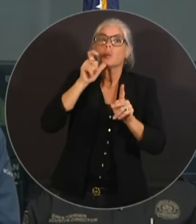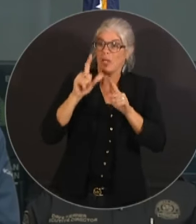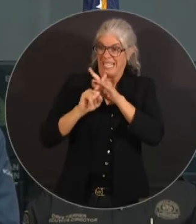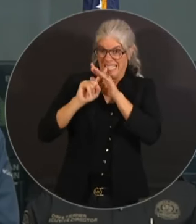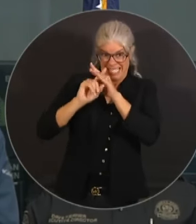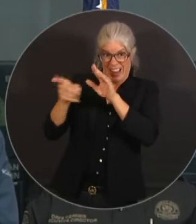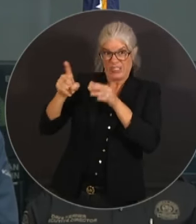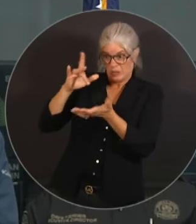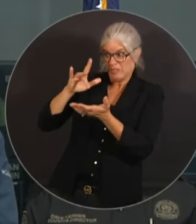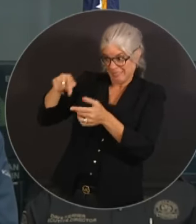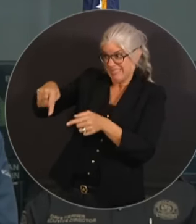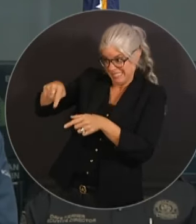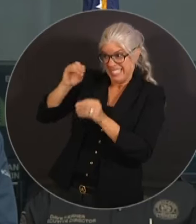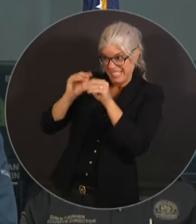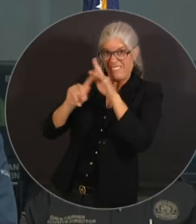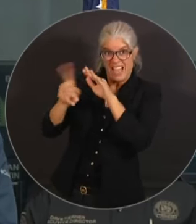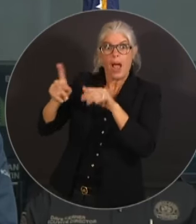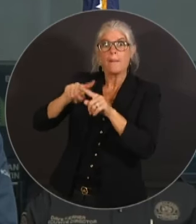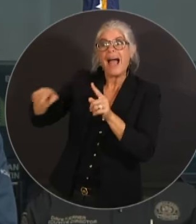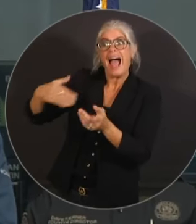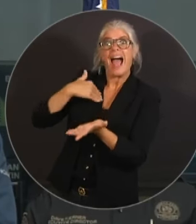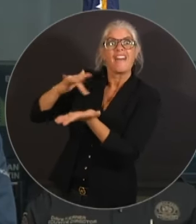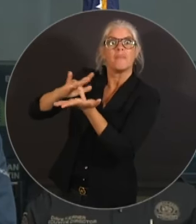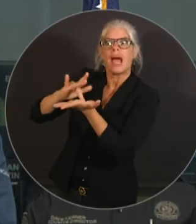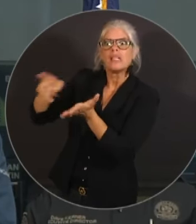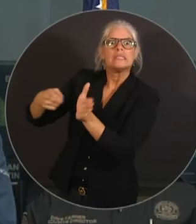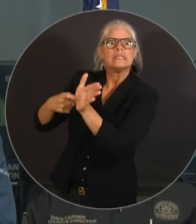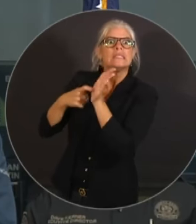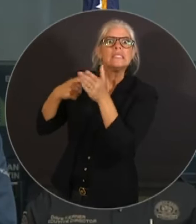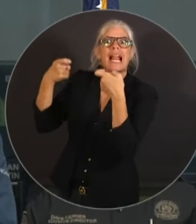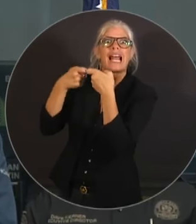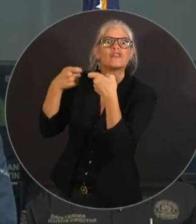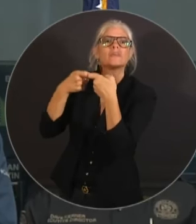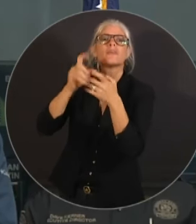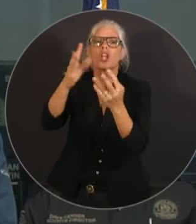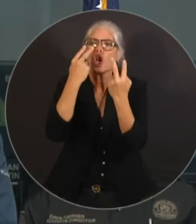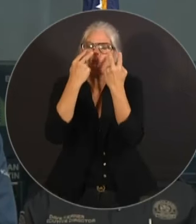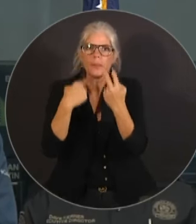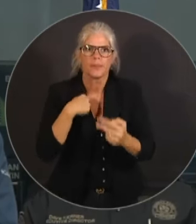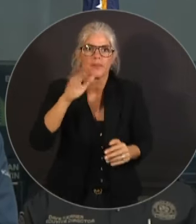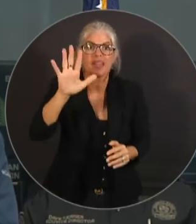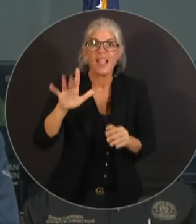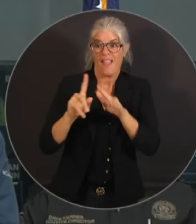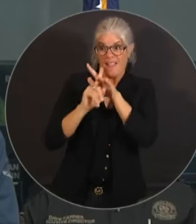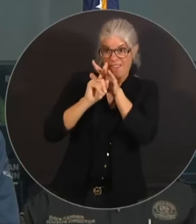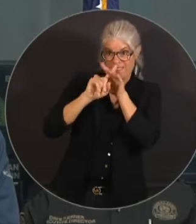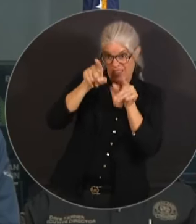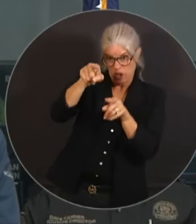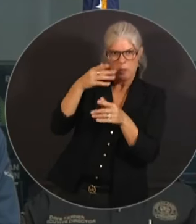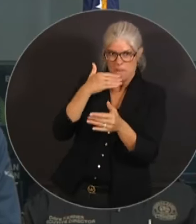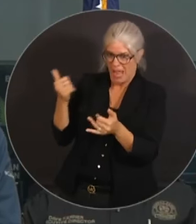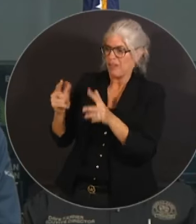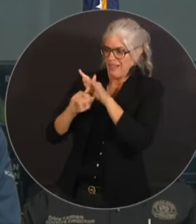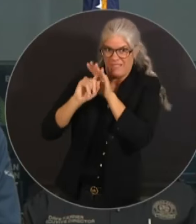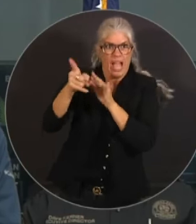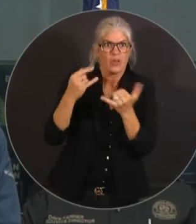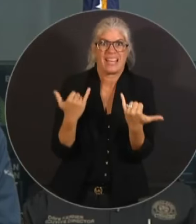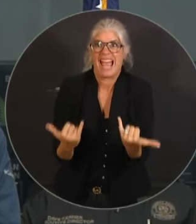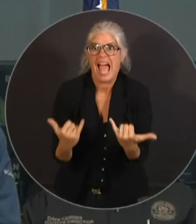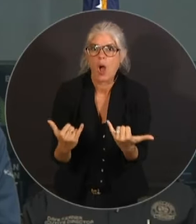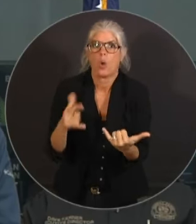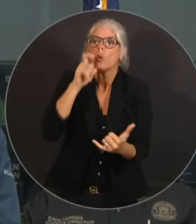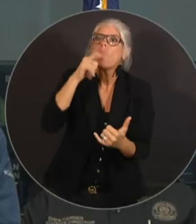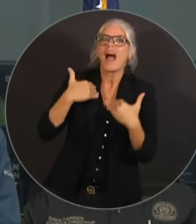medication or electricity to use medical devices, please listen to us right now and evacuate. The time to evacuate is now. If you